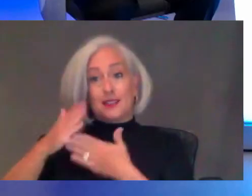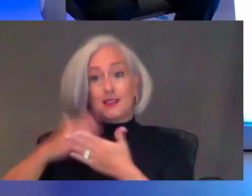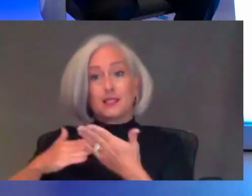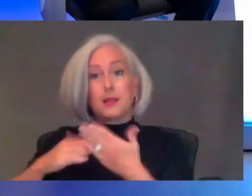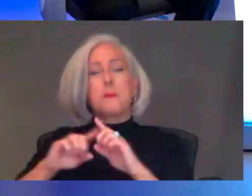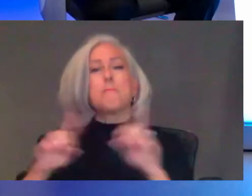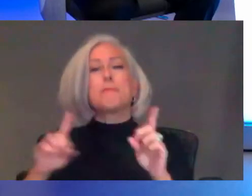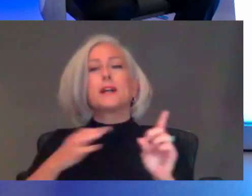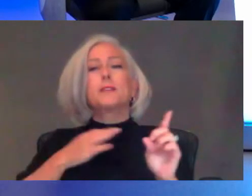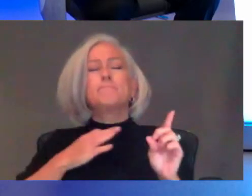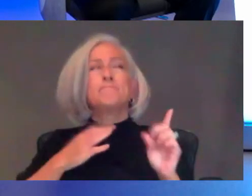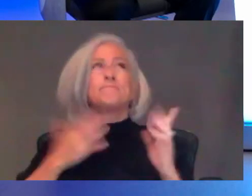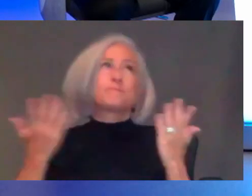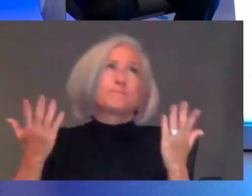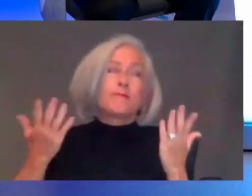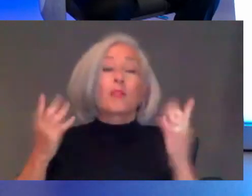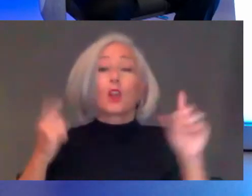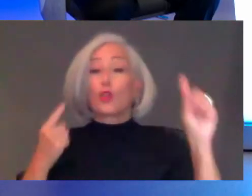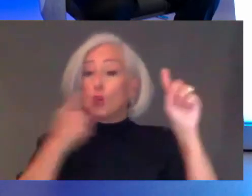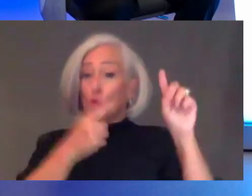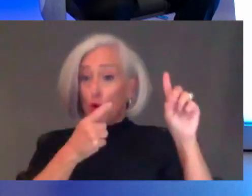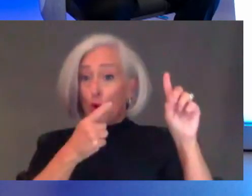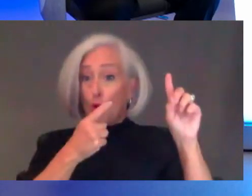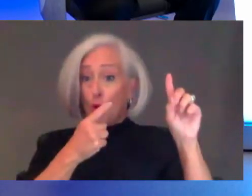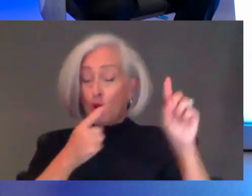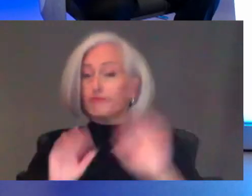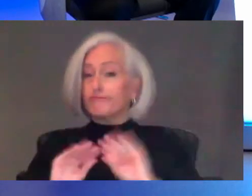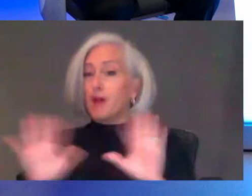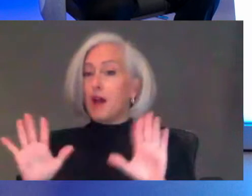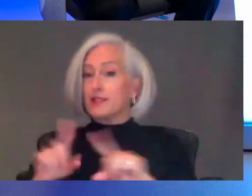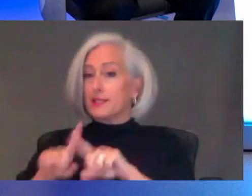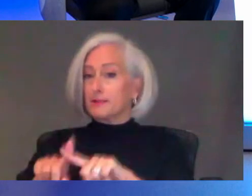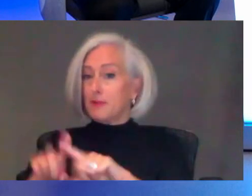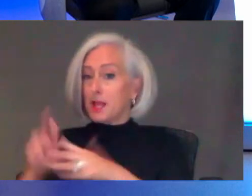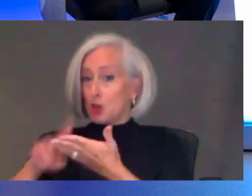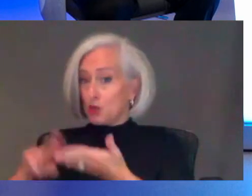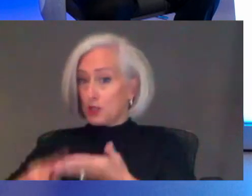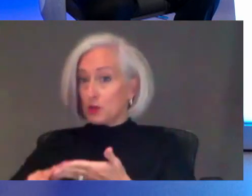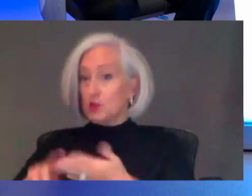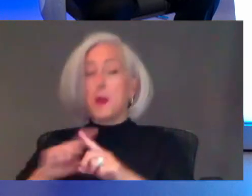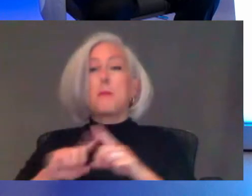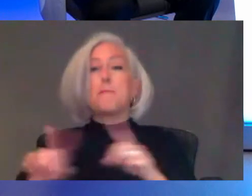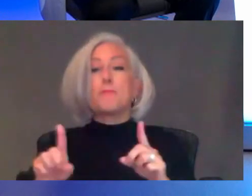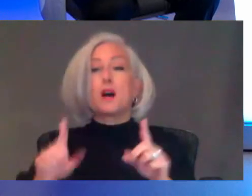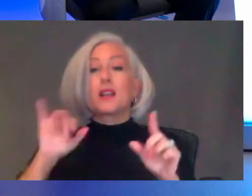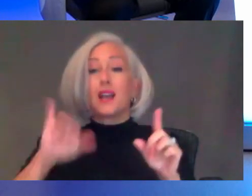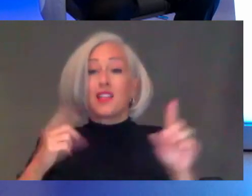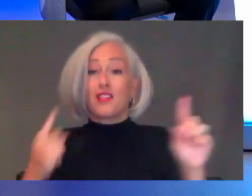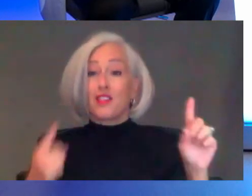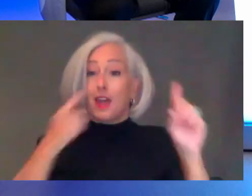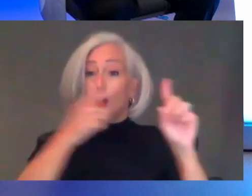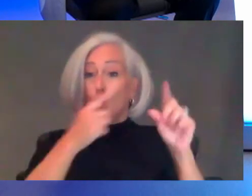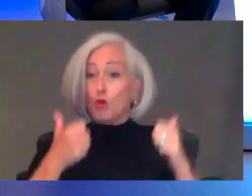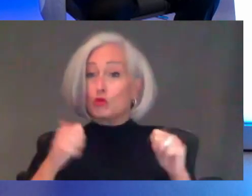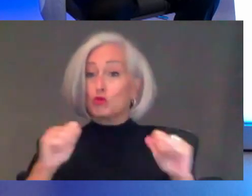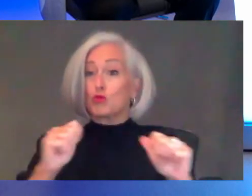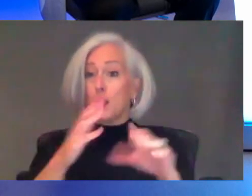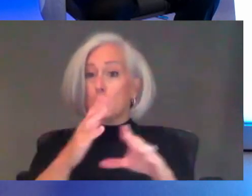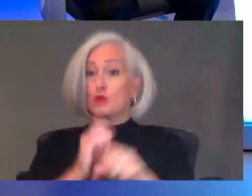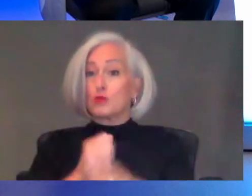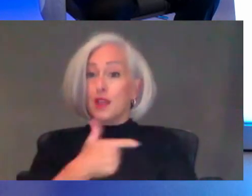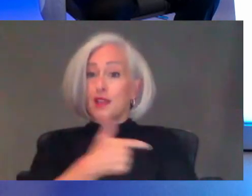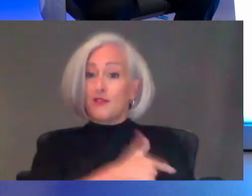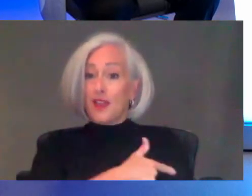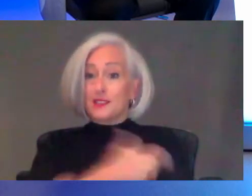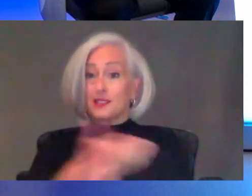of getting the 5 to 12-year-olds, and then some questions about myocarditis at those 12 and older. So let's look at the 5 to